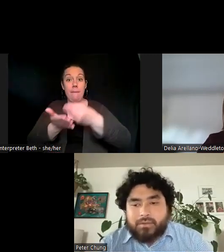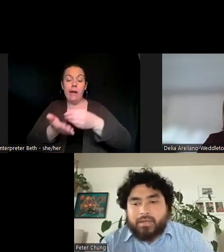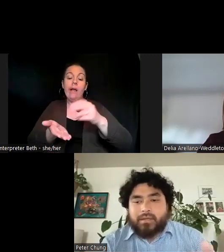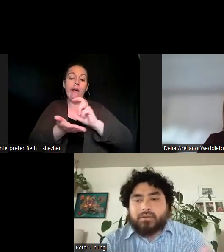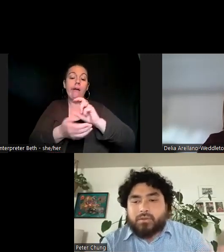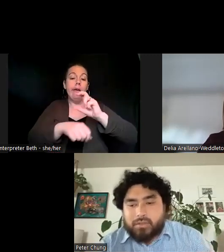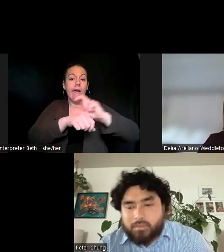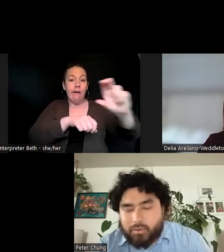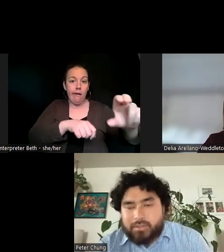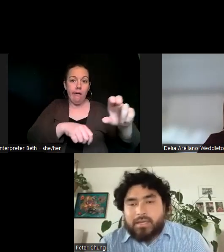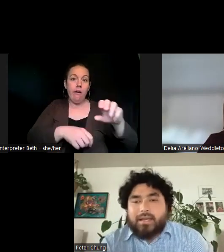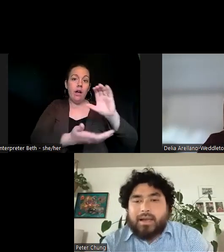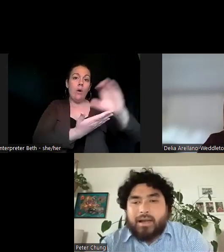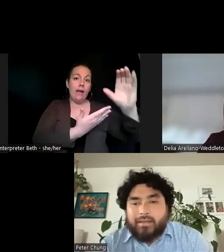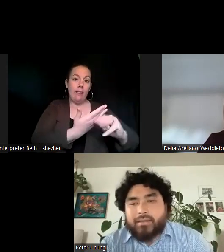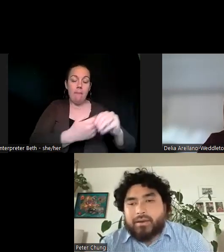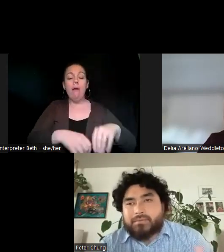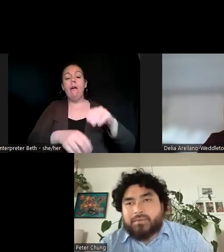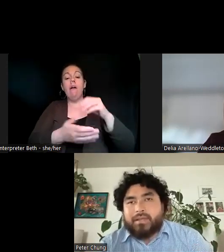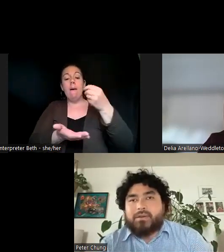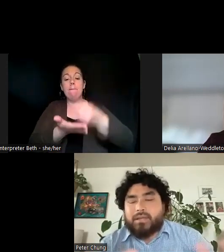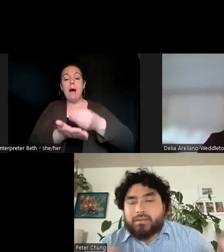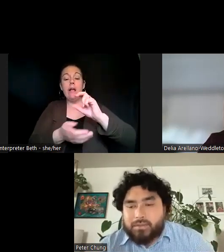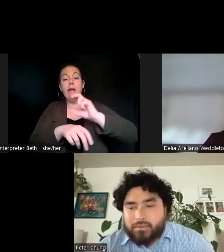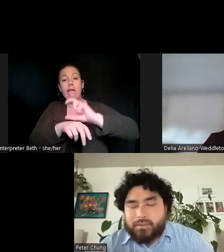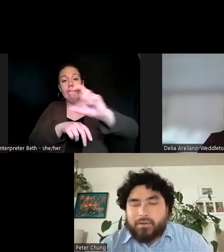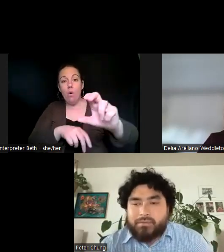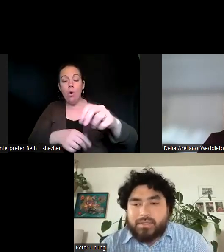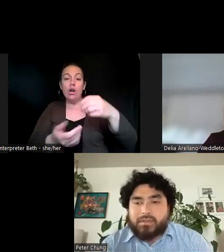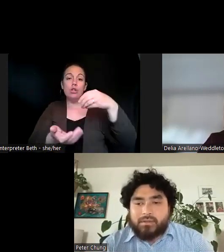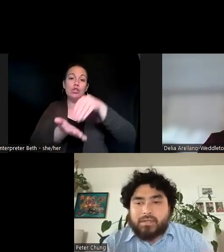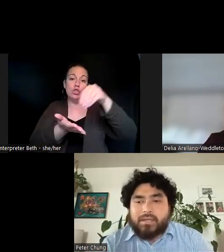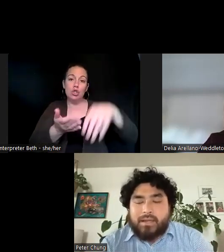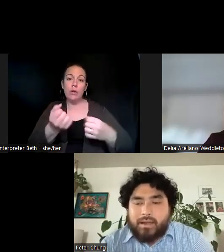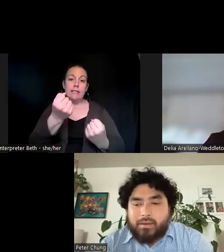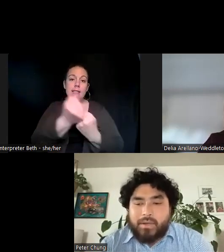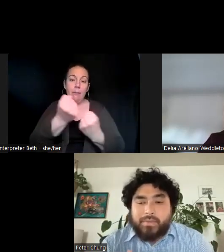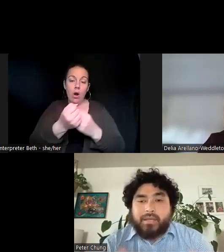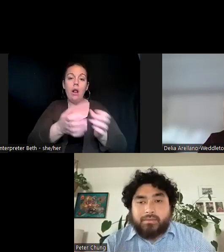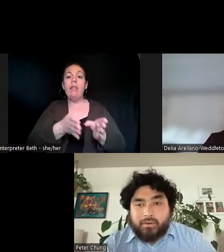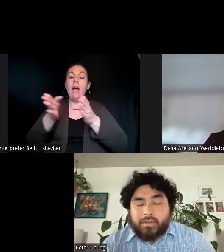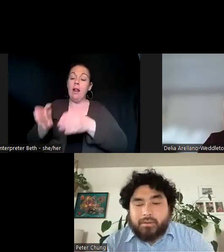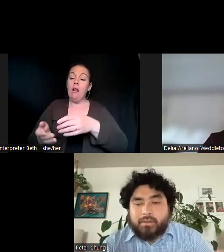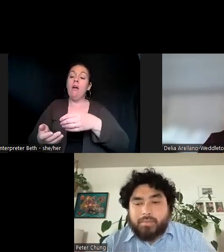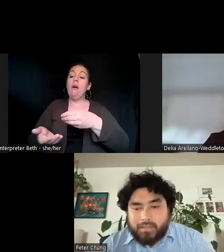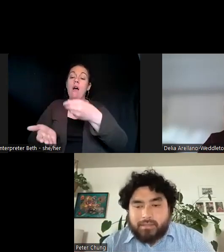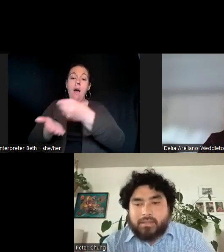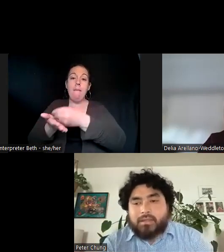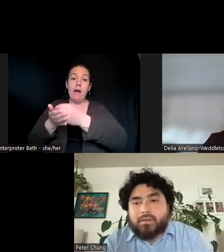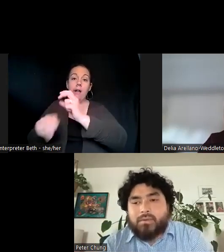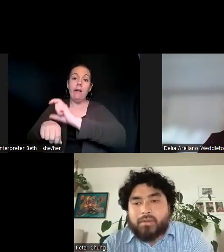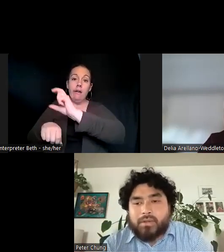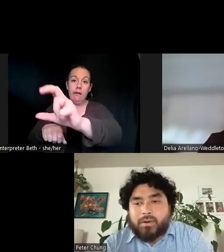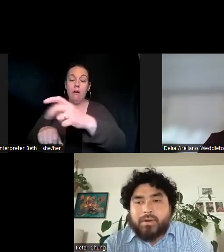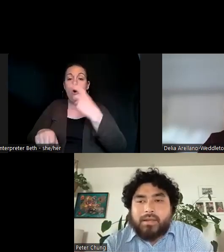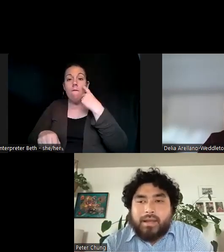going into, student supports, and then there is funding going into, the physical well-being of the buildings